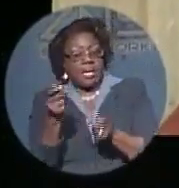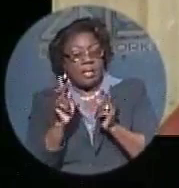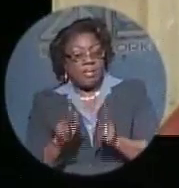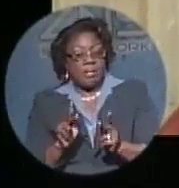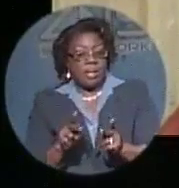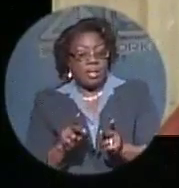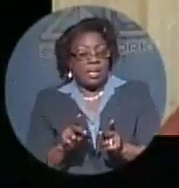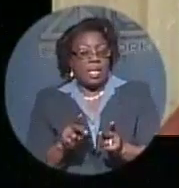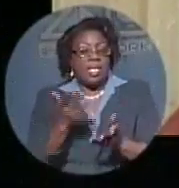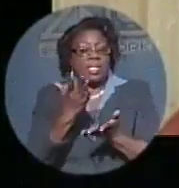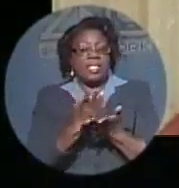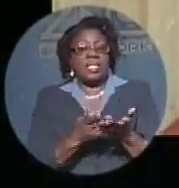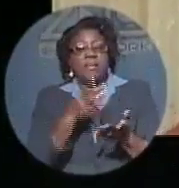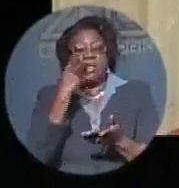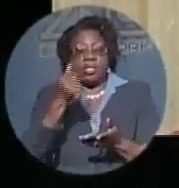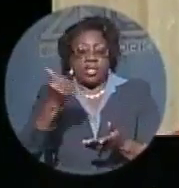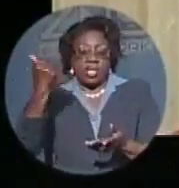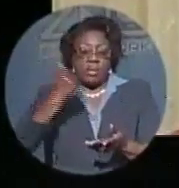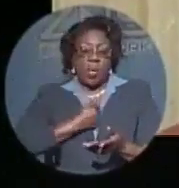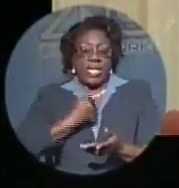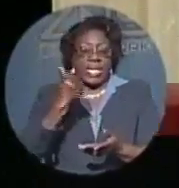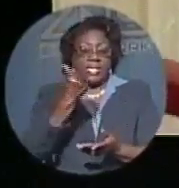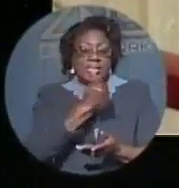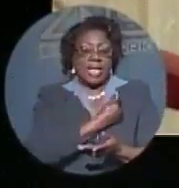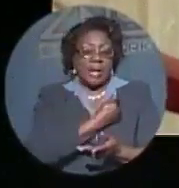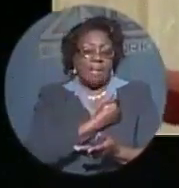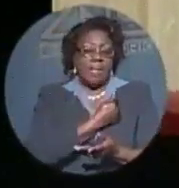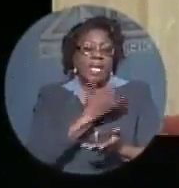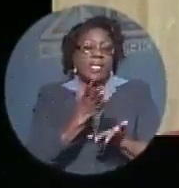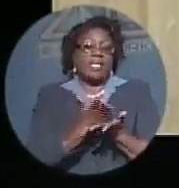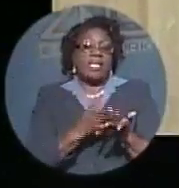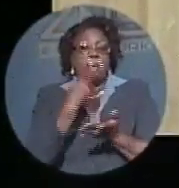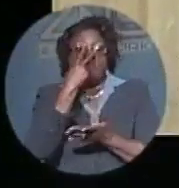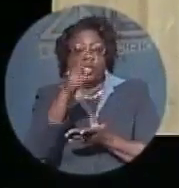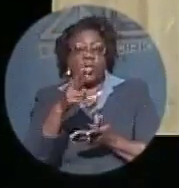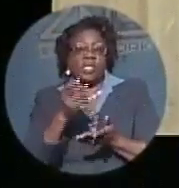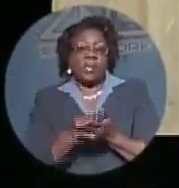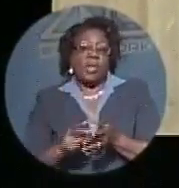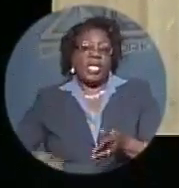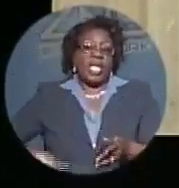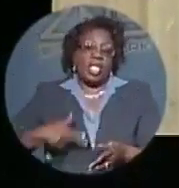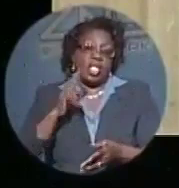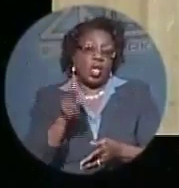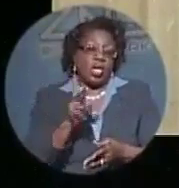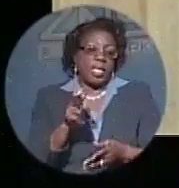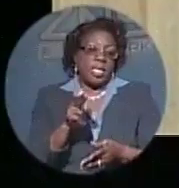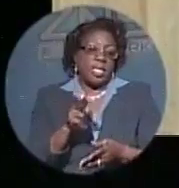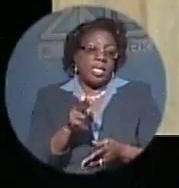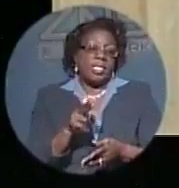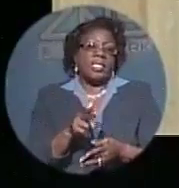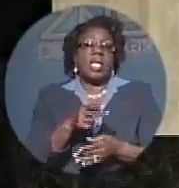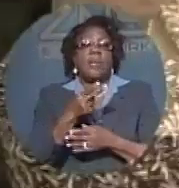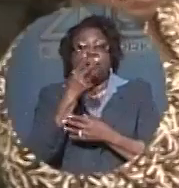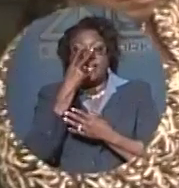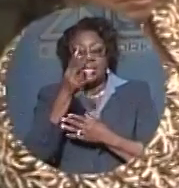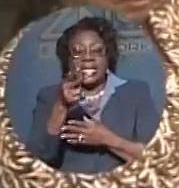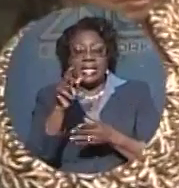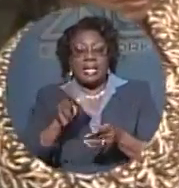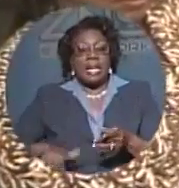somebody stabbed. 25% seeing somebody shot. 7% had seen a gun in their own home.